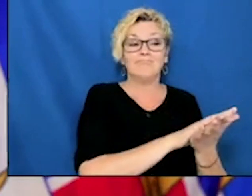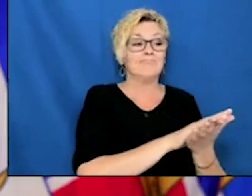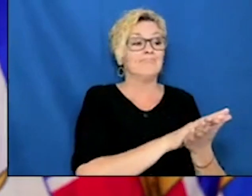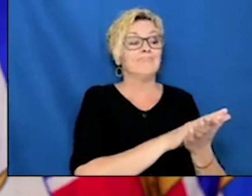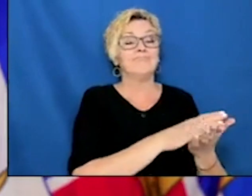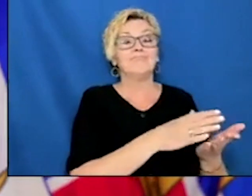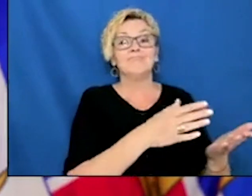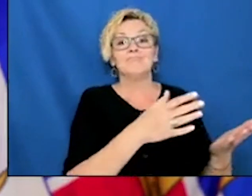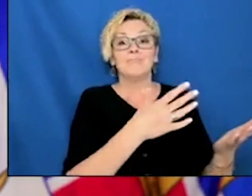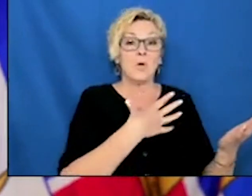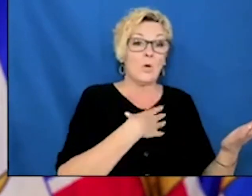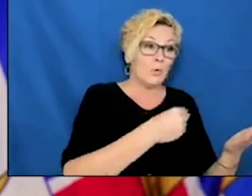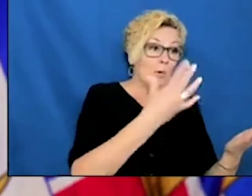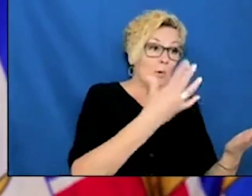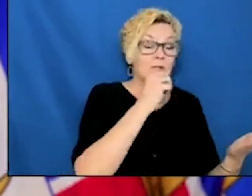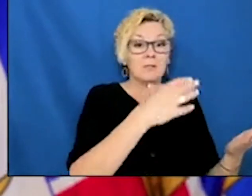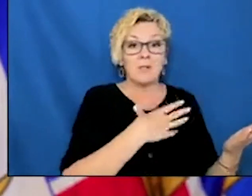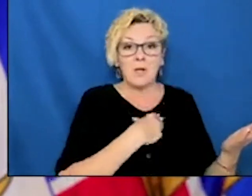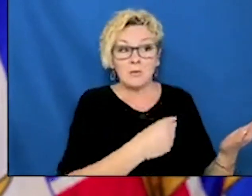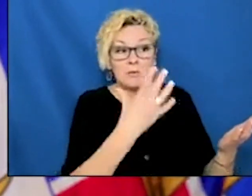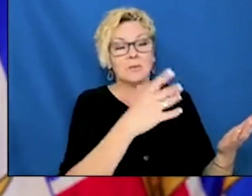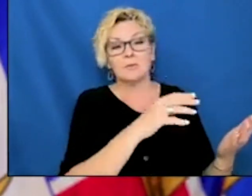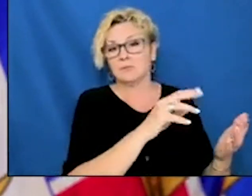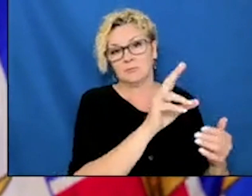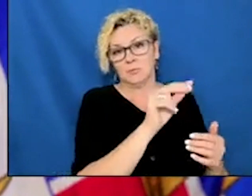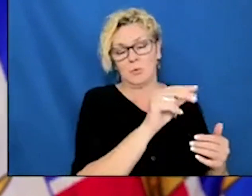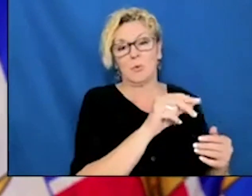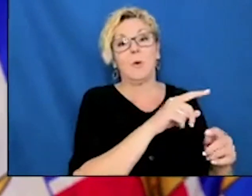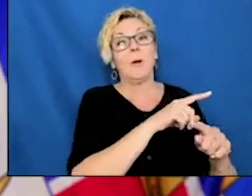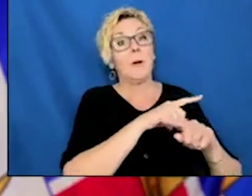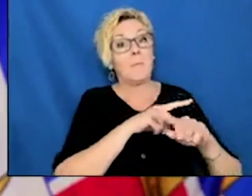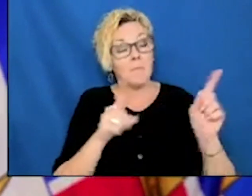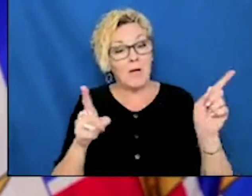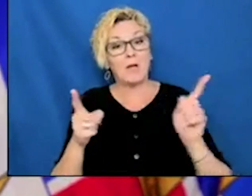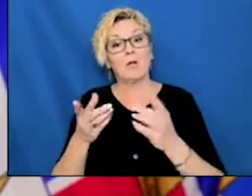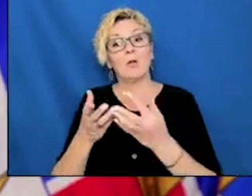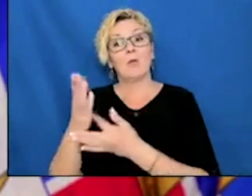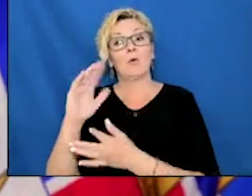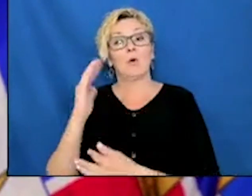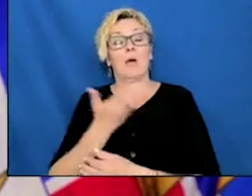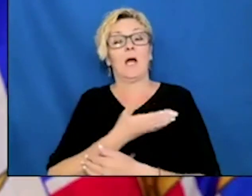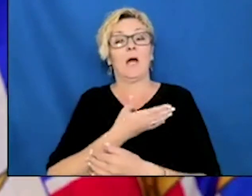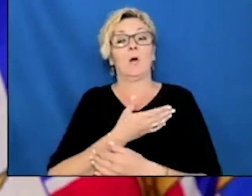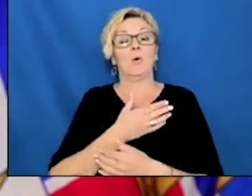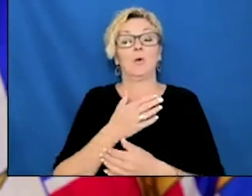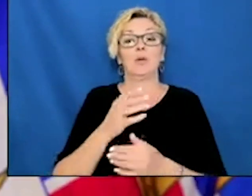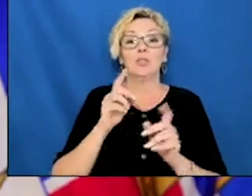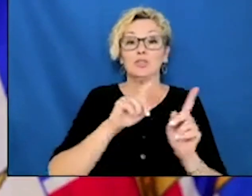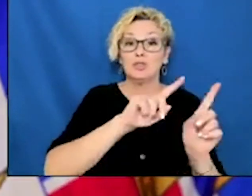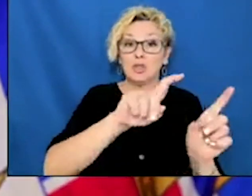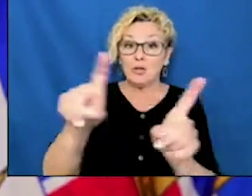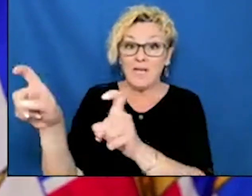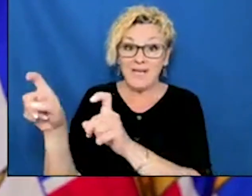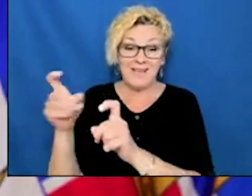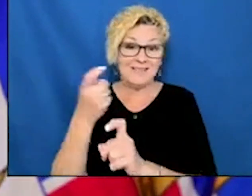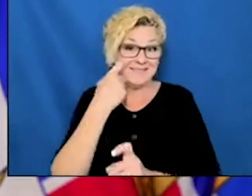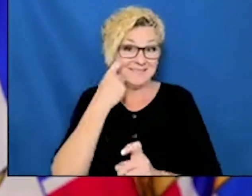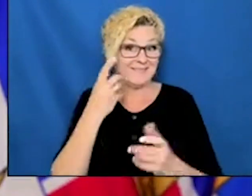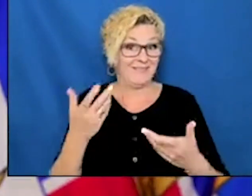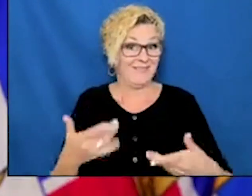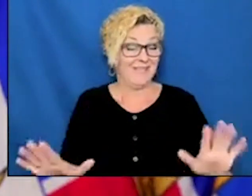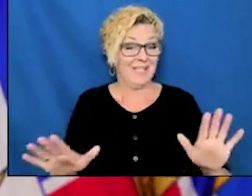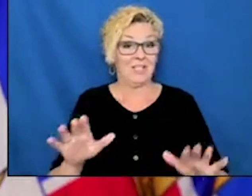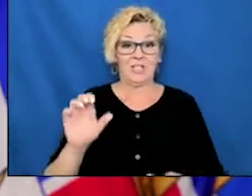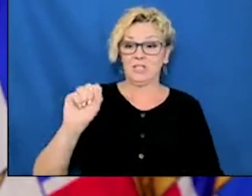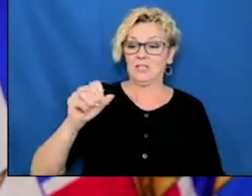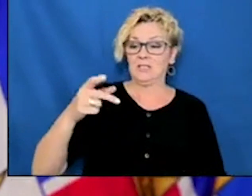pandemic on different communities, different racial groups across the province. When it comes to data as well, raw data